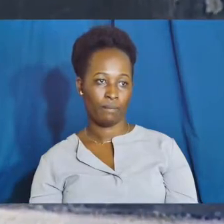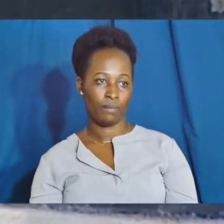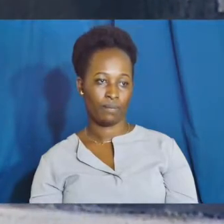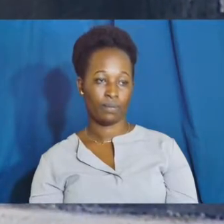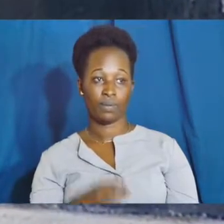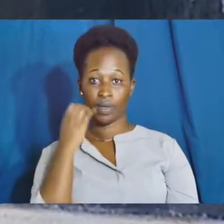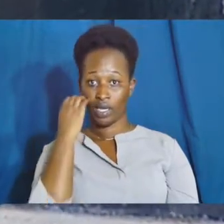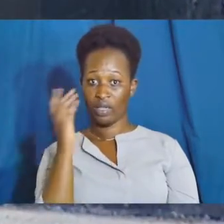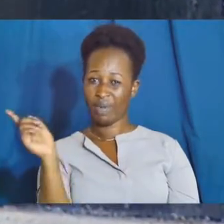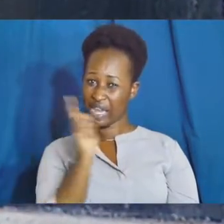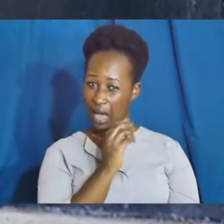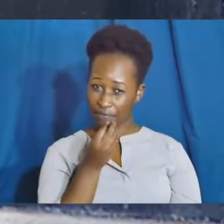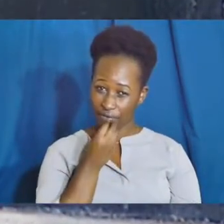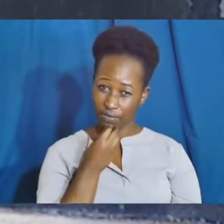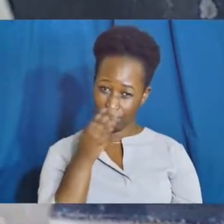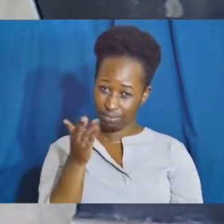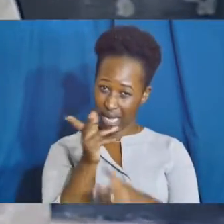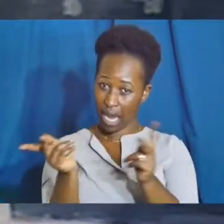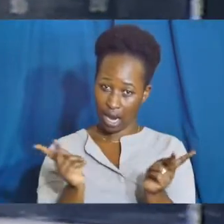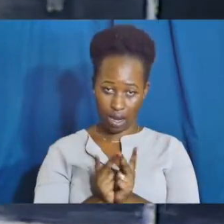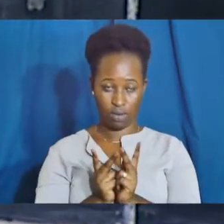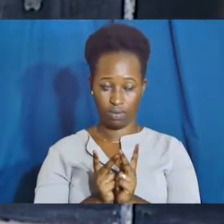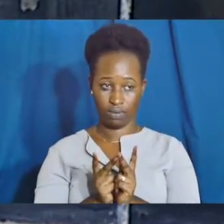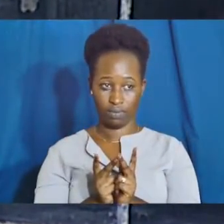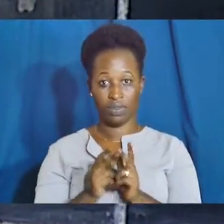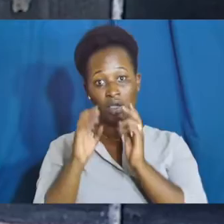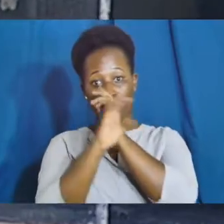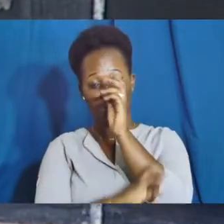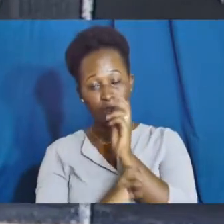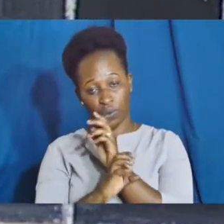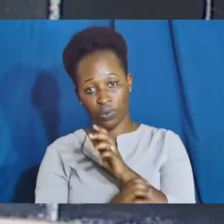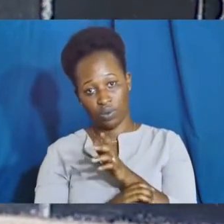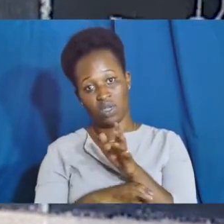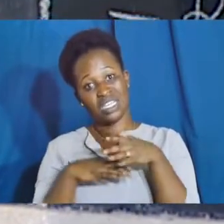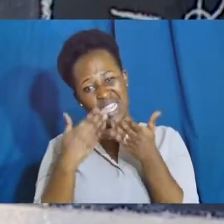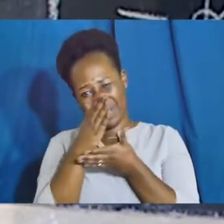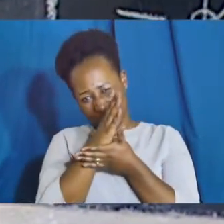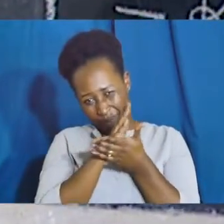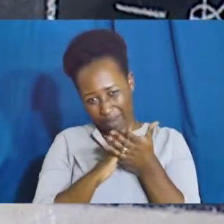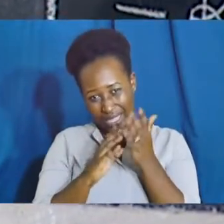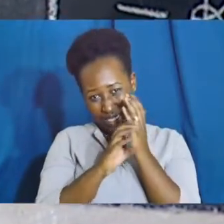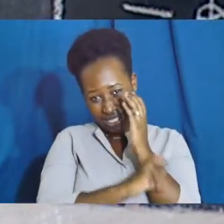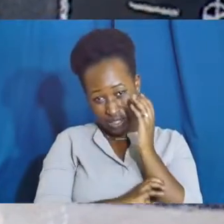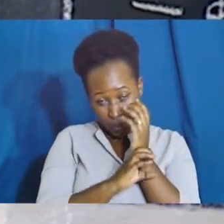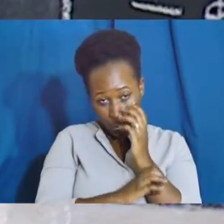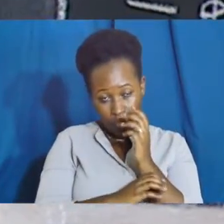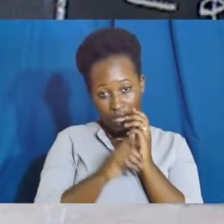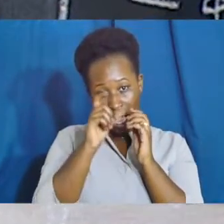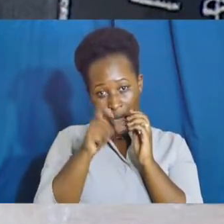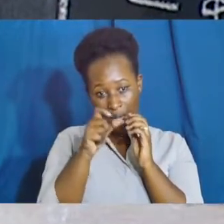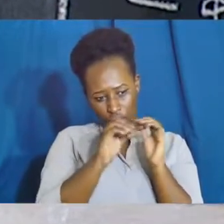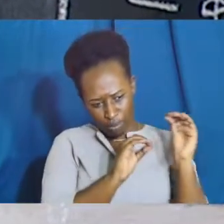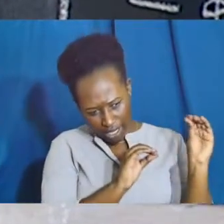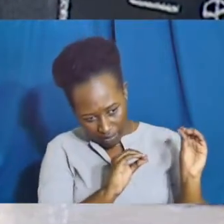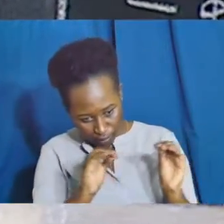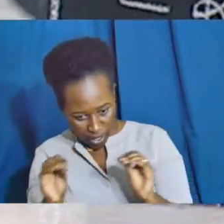If there is no food in a given country or in a given part of a country, people move from that